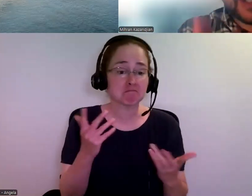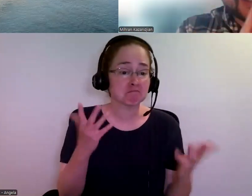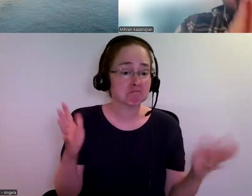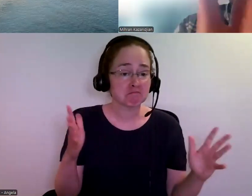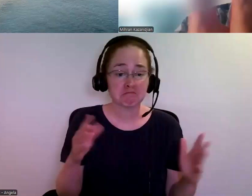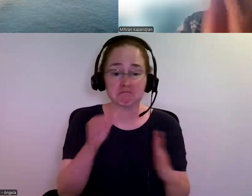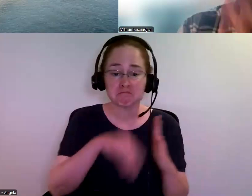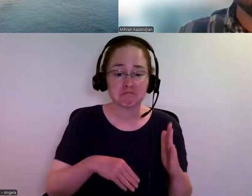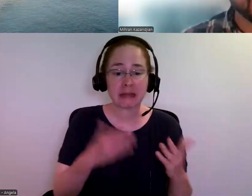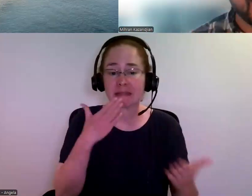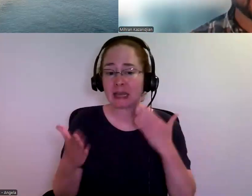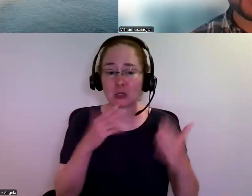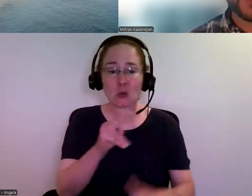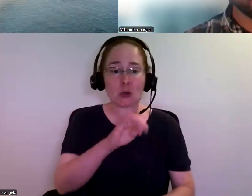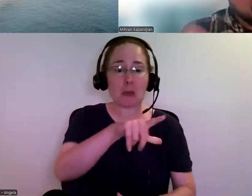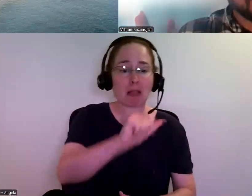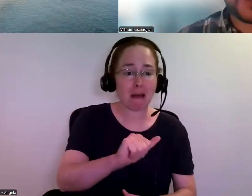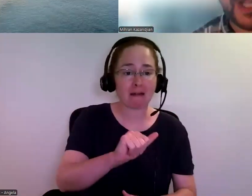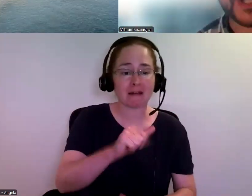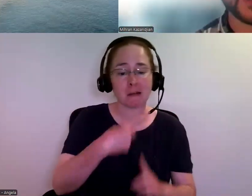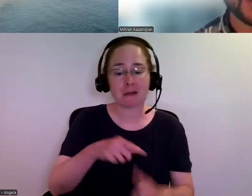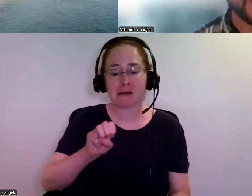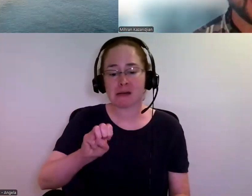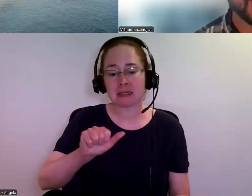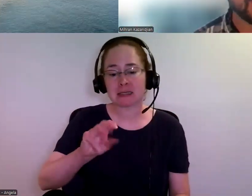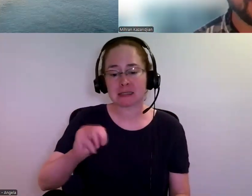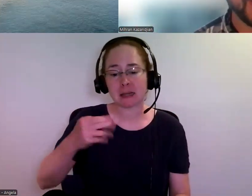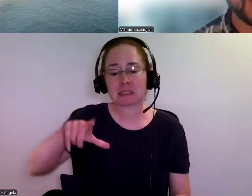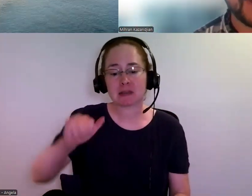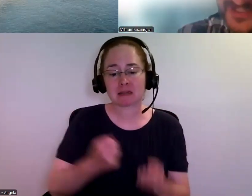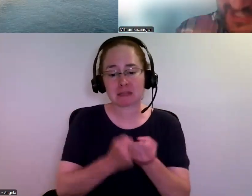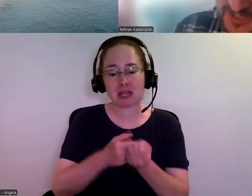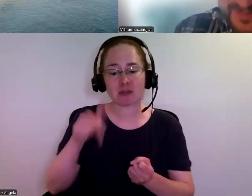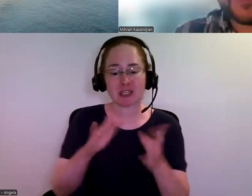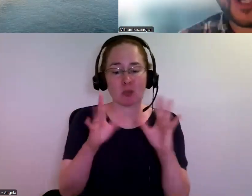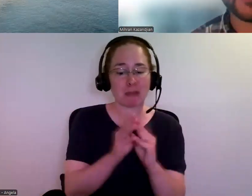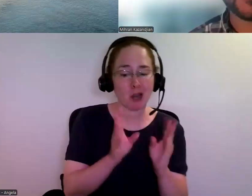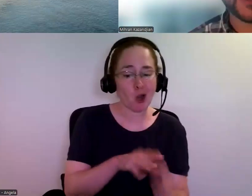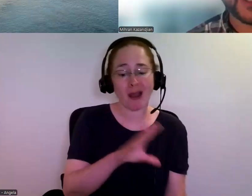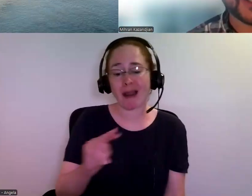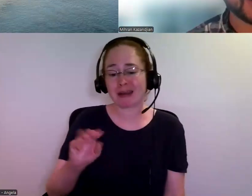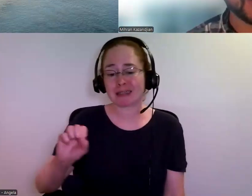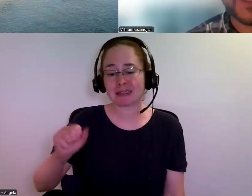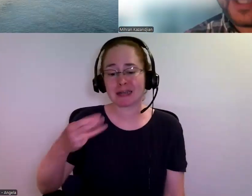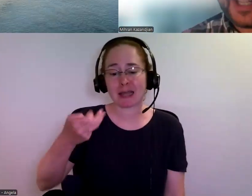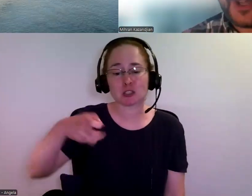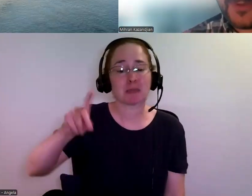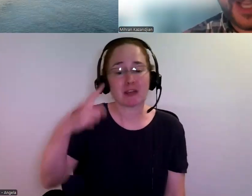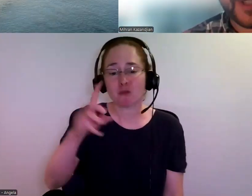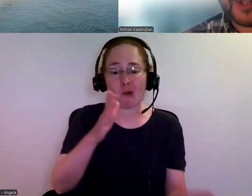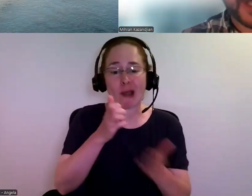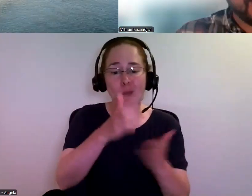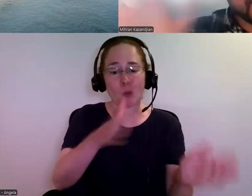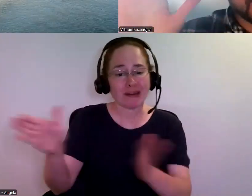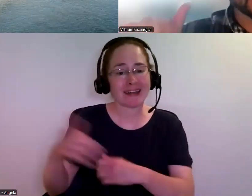to Nirmala and to SAMHSA for sponsoring this webinar, and to NASHBID for helping organize it. So I